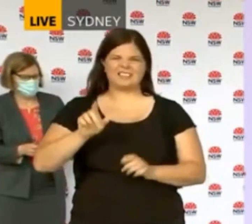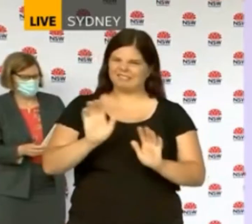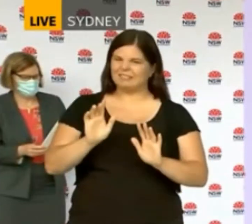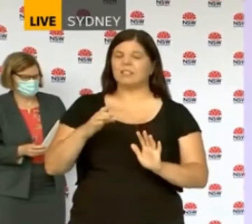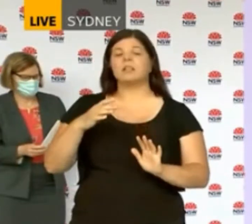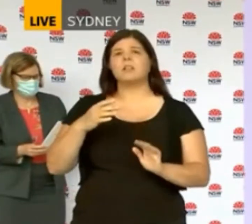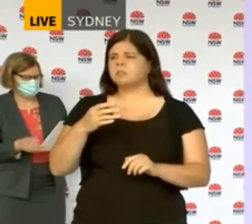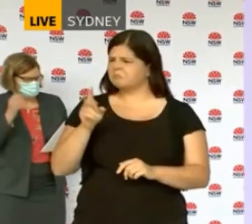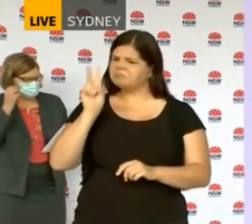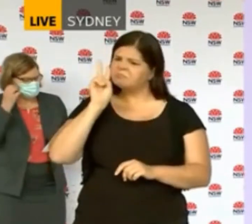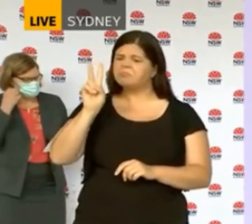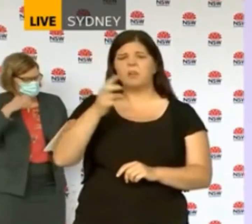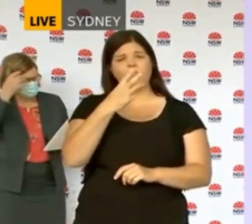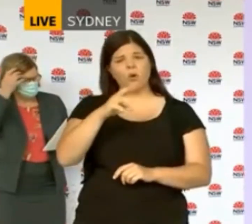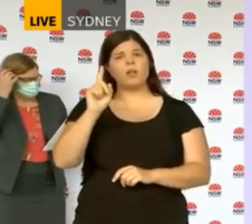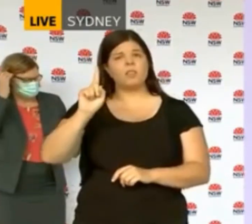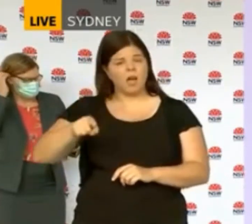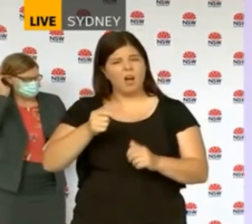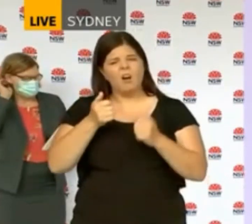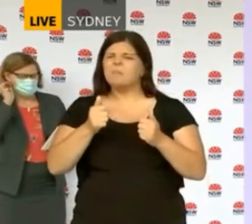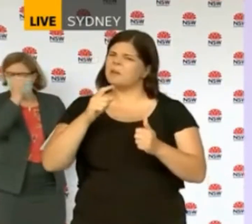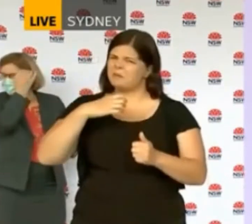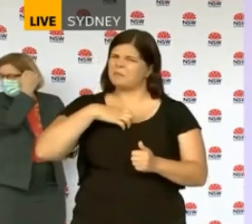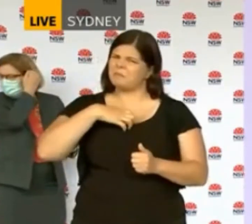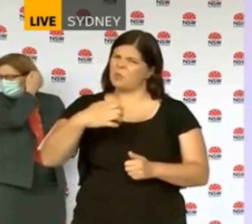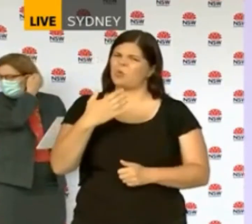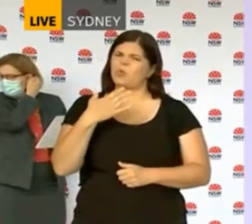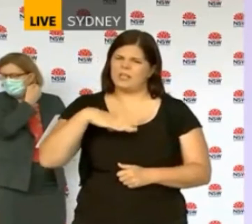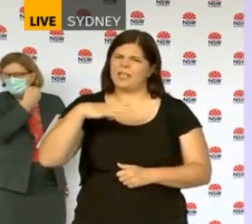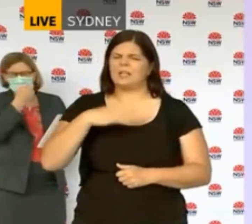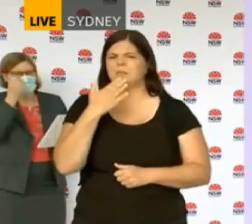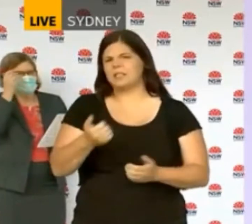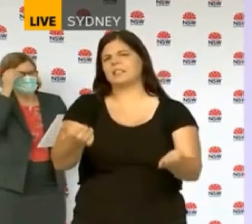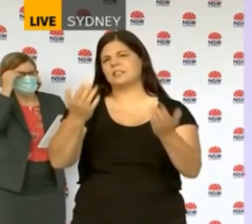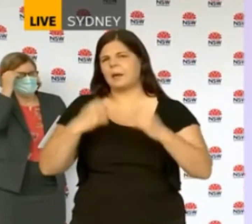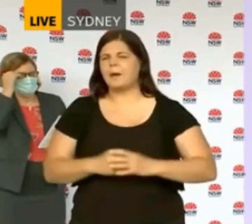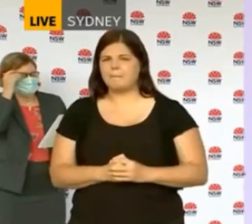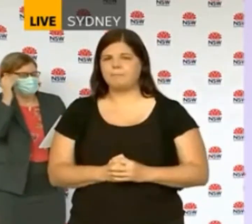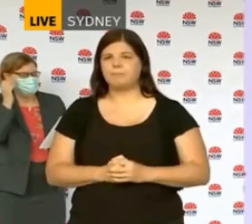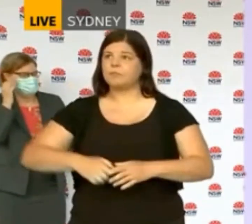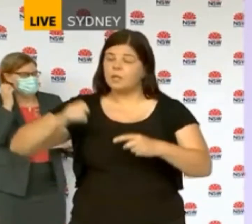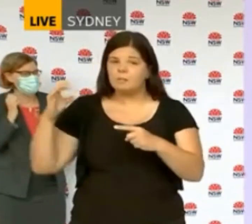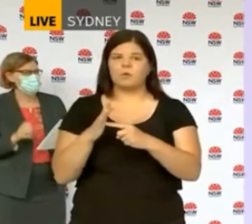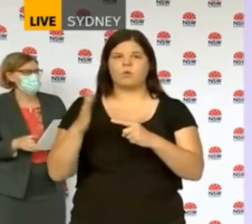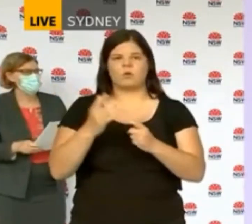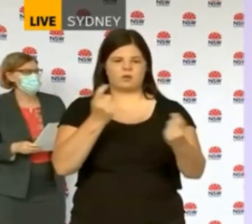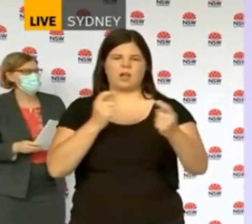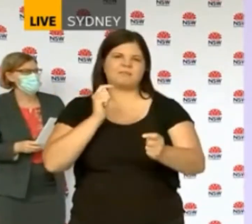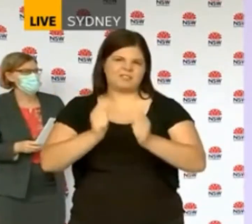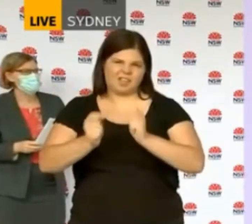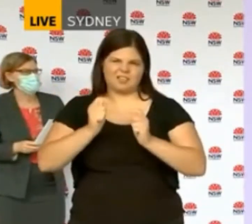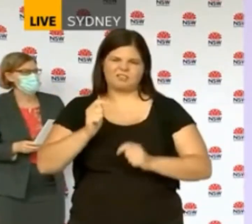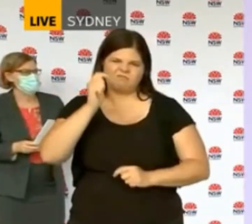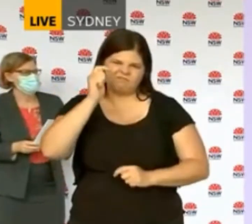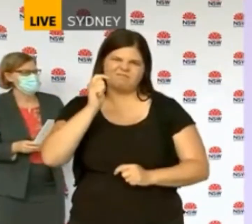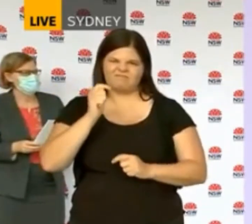30,000 mark a couple of days ago, and I'm encouraging New South Wales to keep coming out and get tested. It is very important that we do so. I've